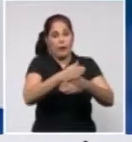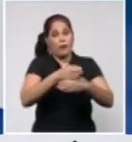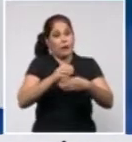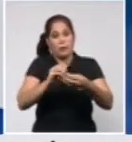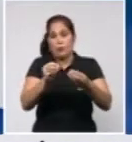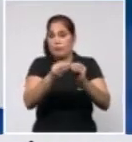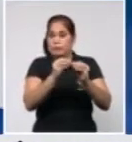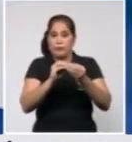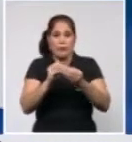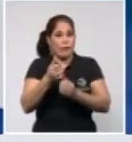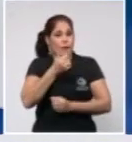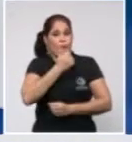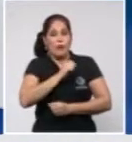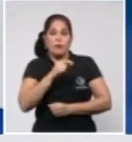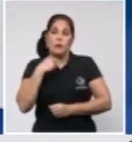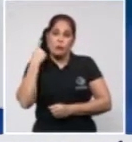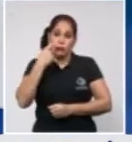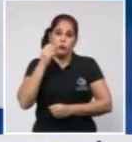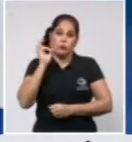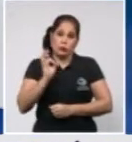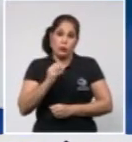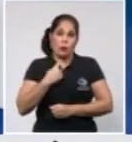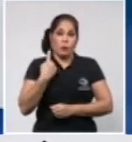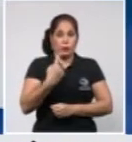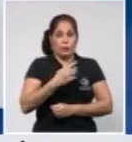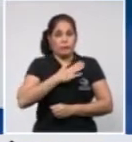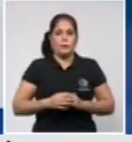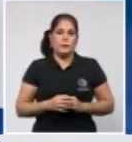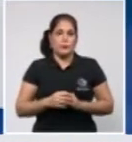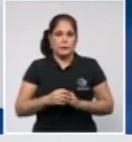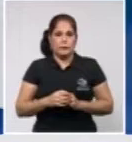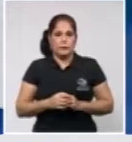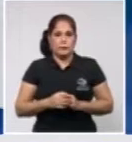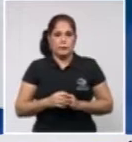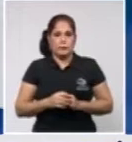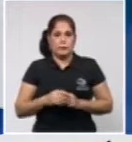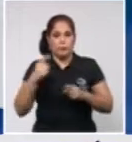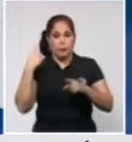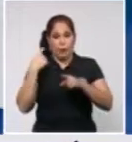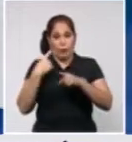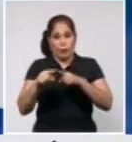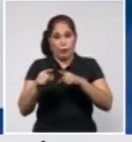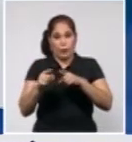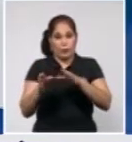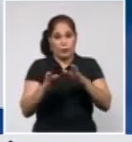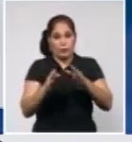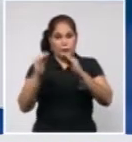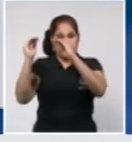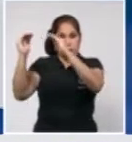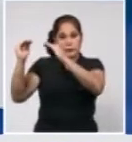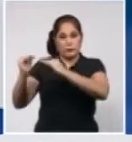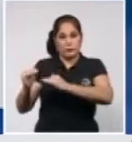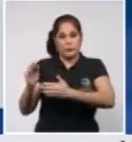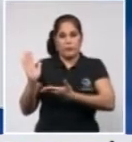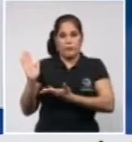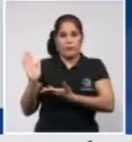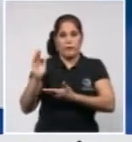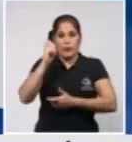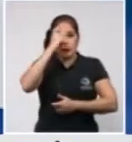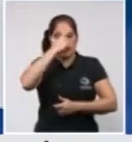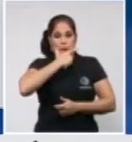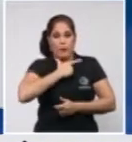3, and Taguasco with 1 case. The 40 cases from Ciego de Ávila belong